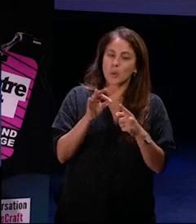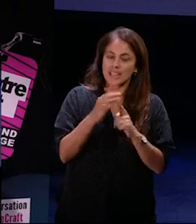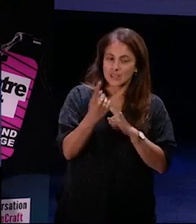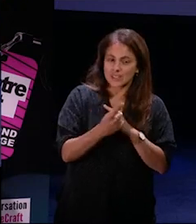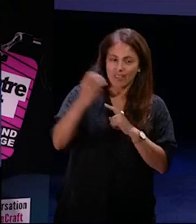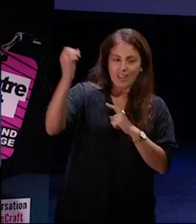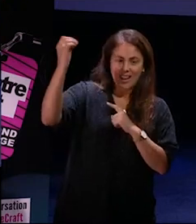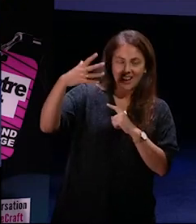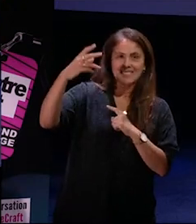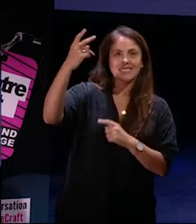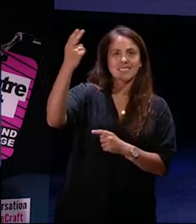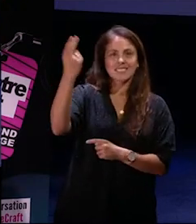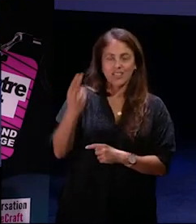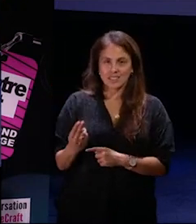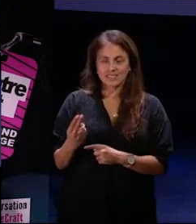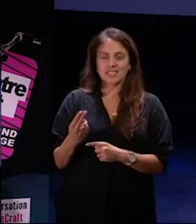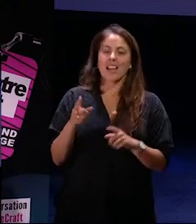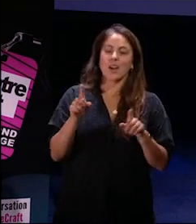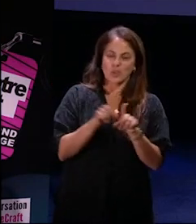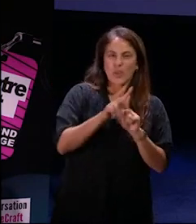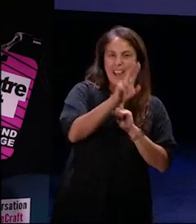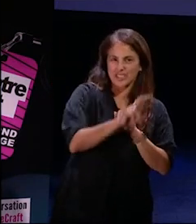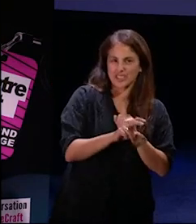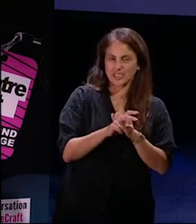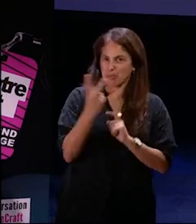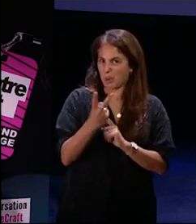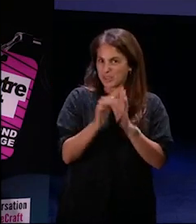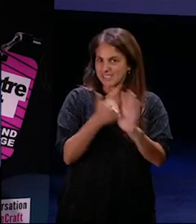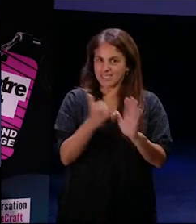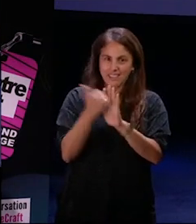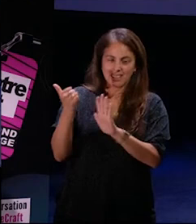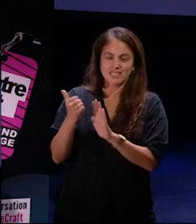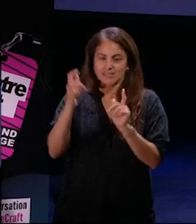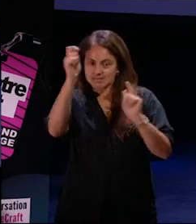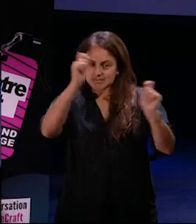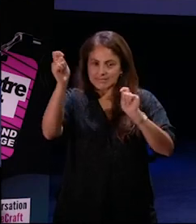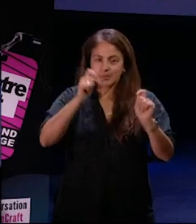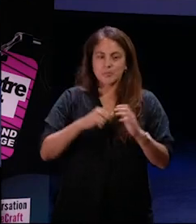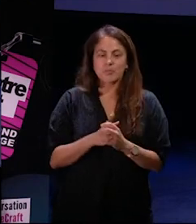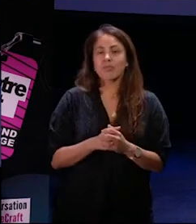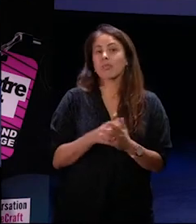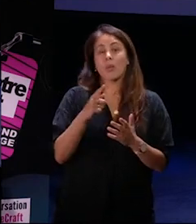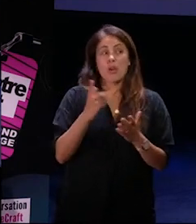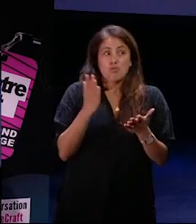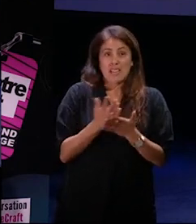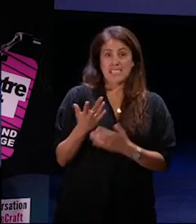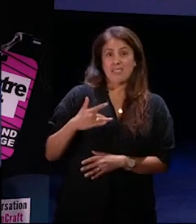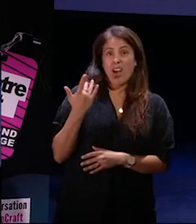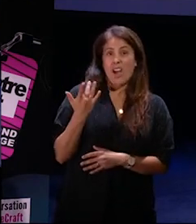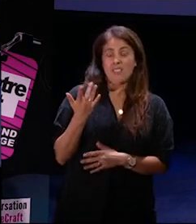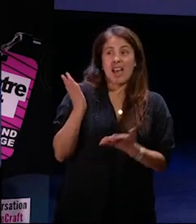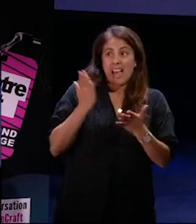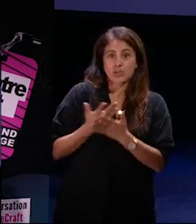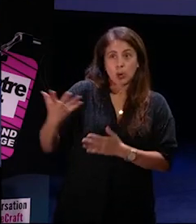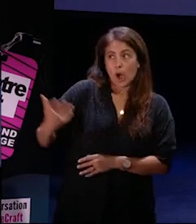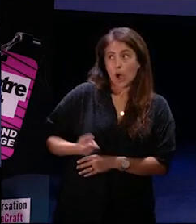director and an electrician goes hand in hand, like they're really good skills. I mean, yeah, that was just a case of survival. It's like you've got to